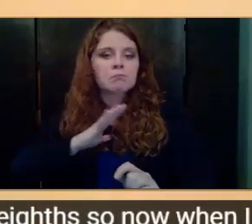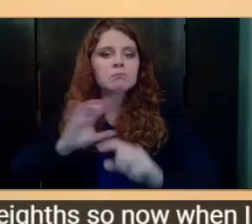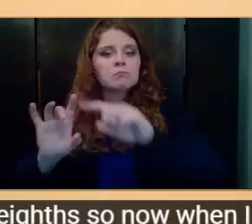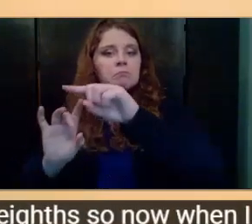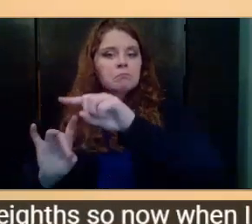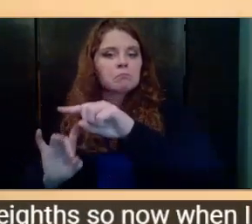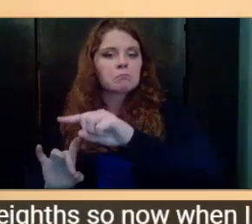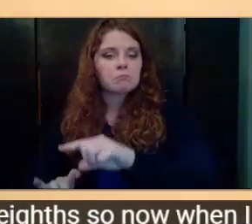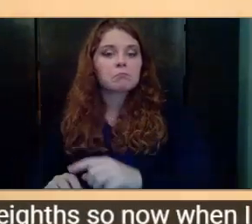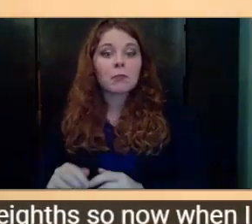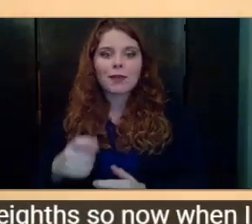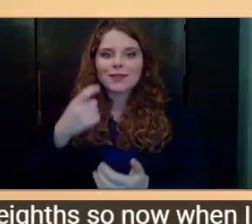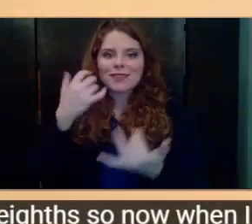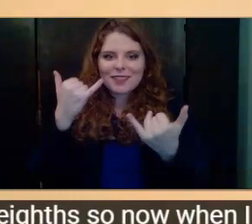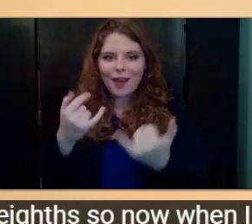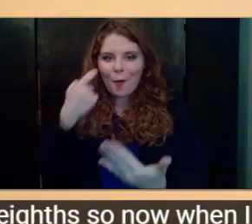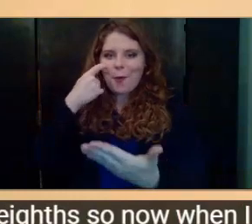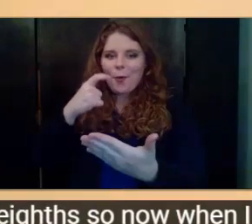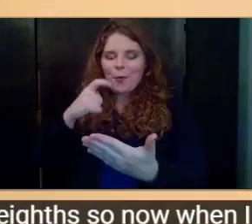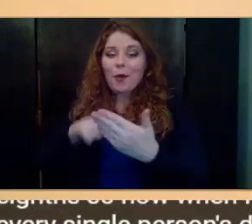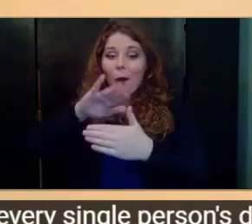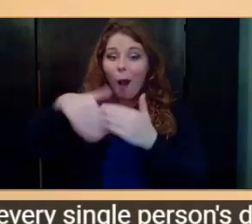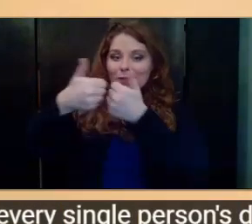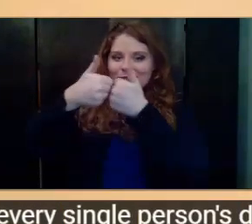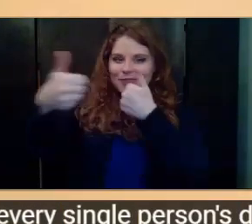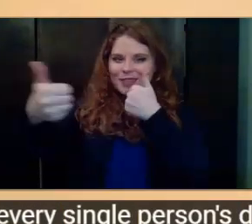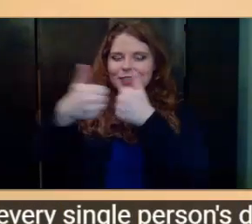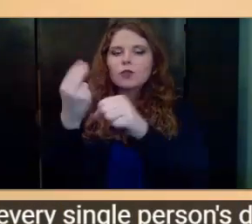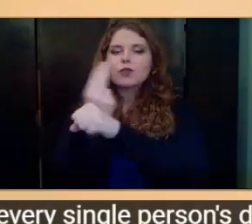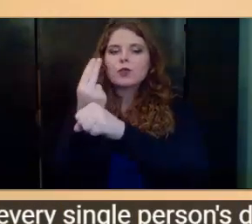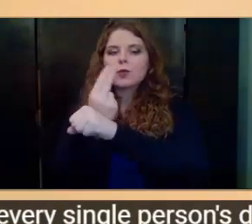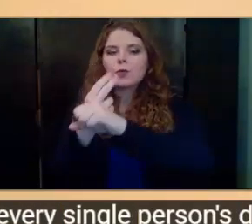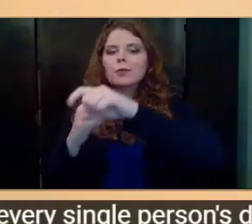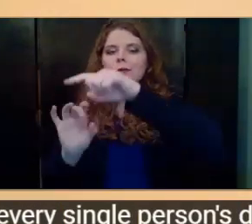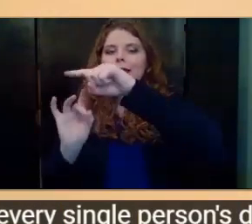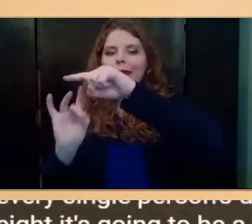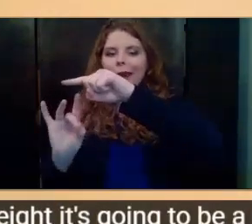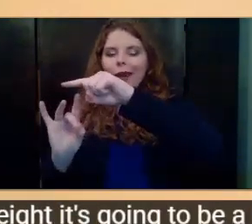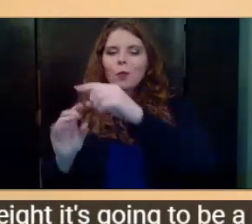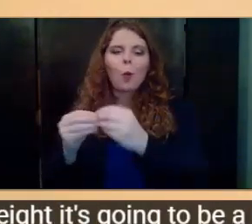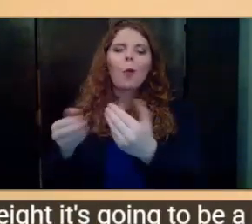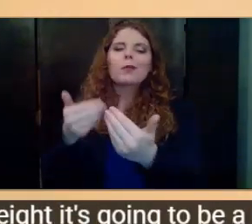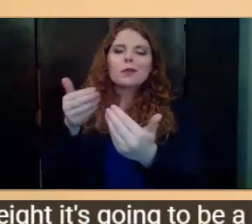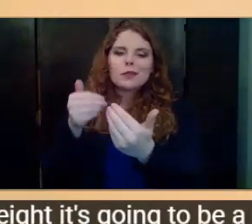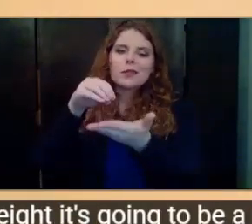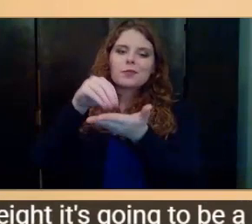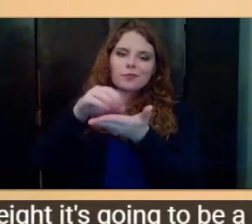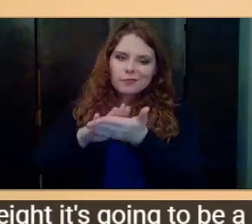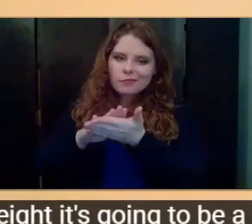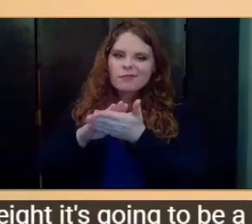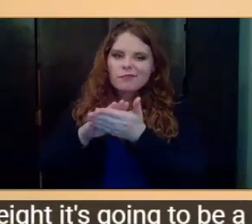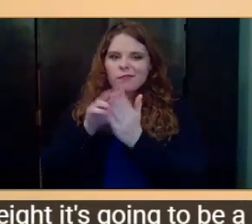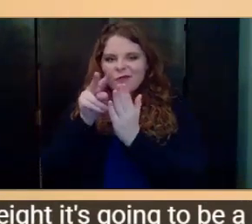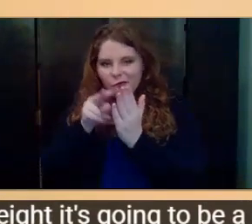data, every single person's distance is out of eighths. It's going to be a lot easier for me to track